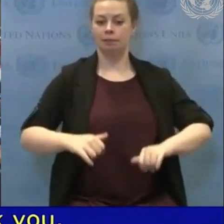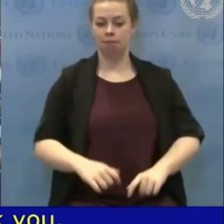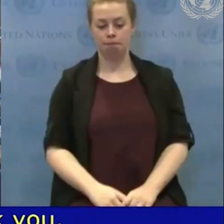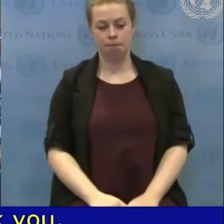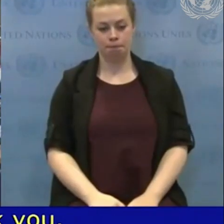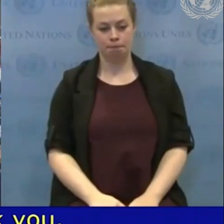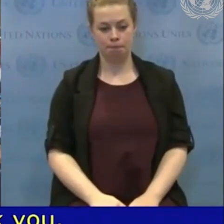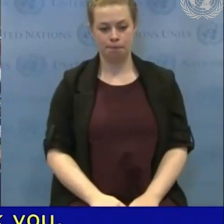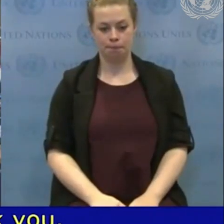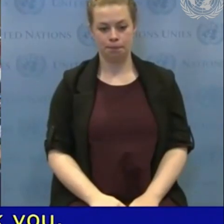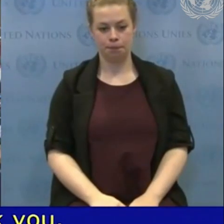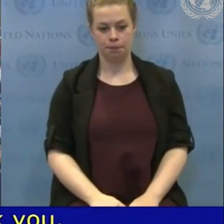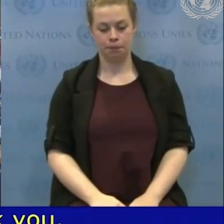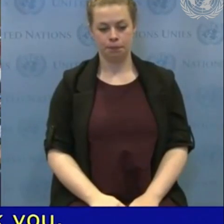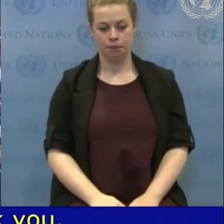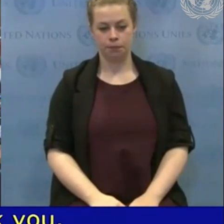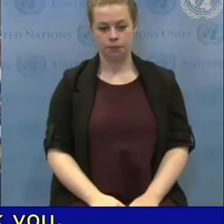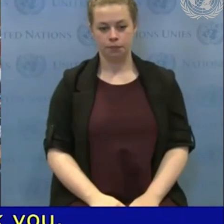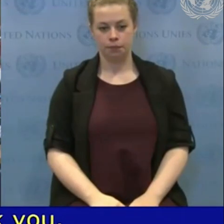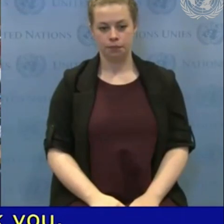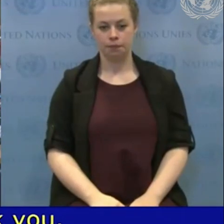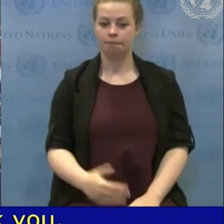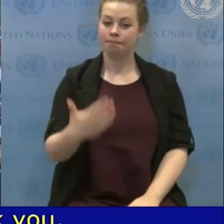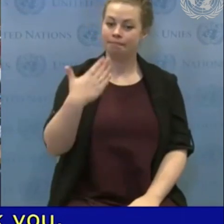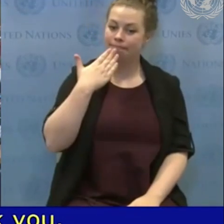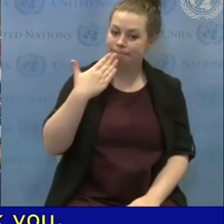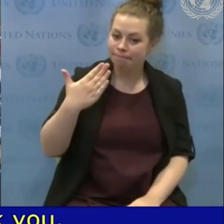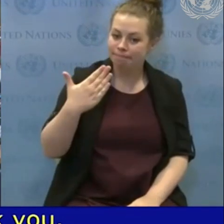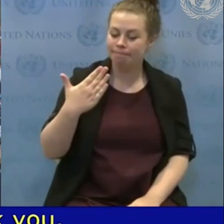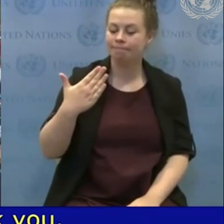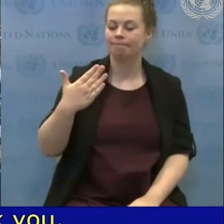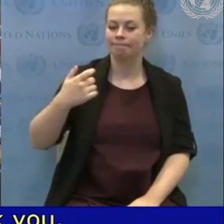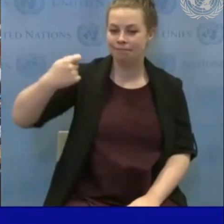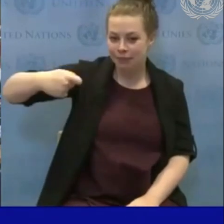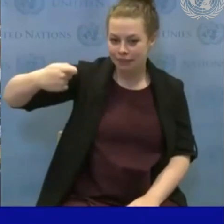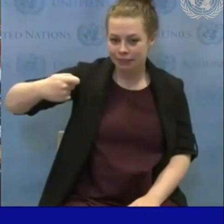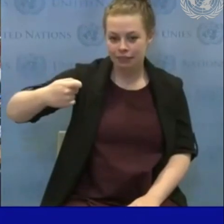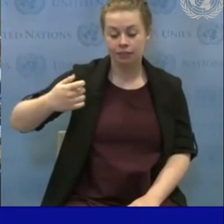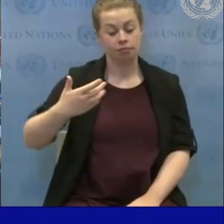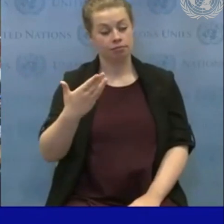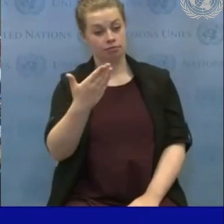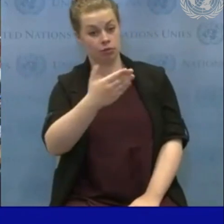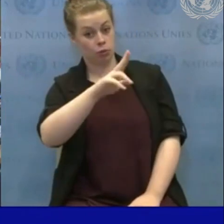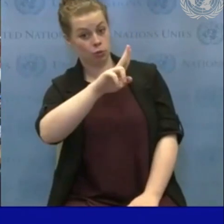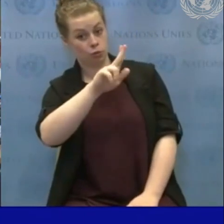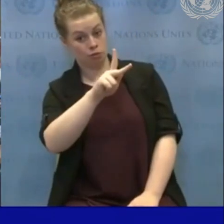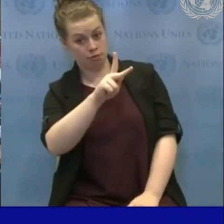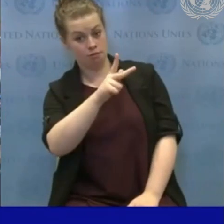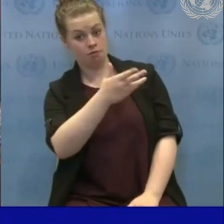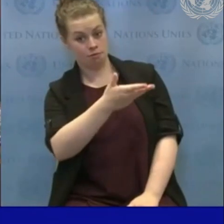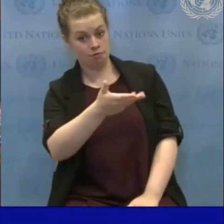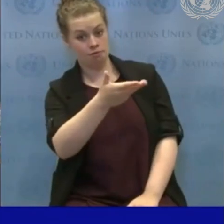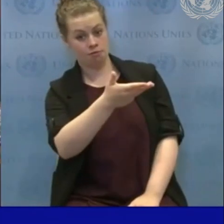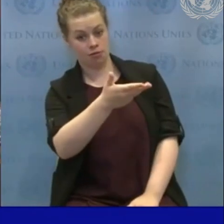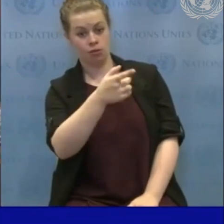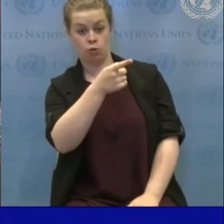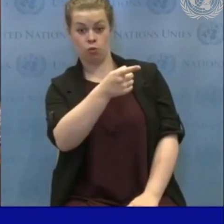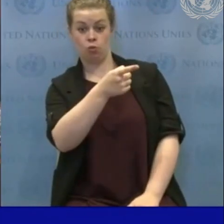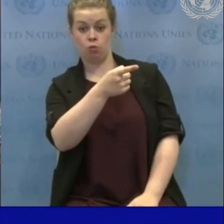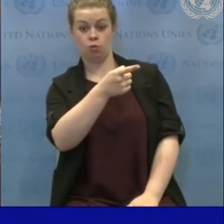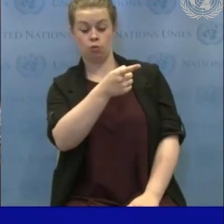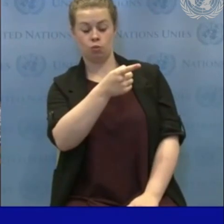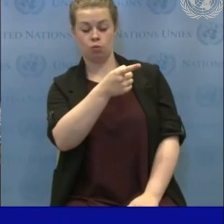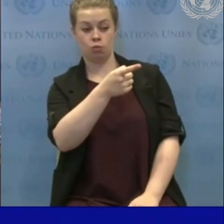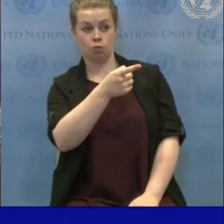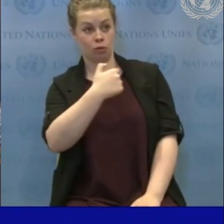Thank you, Mr. Chair. Mr. Secretary of State, at the outset, allow me on behalf